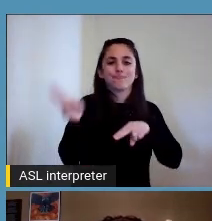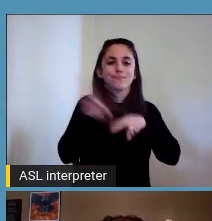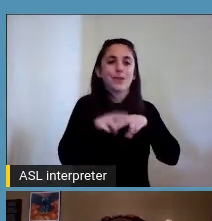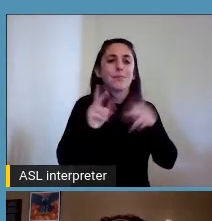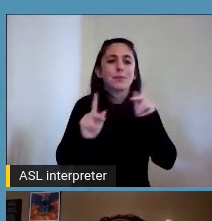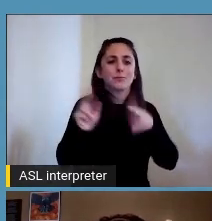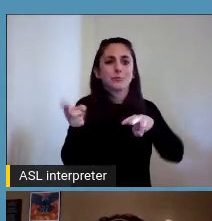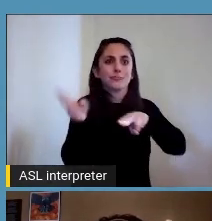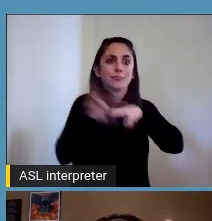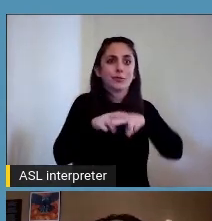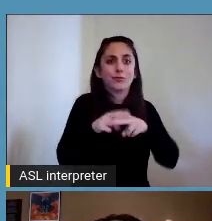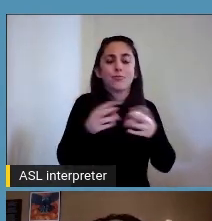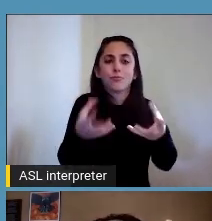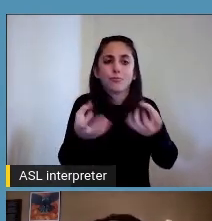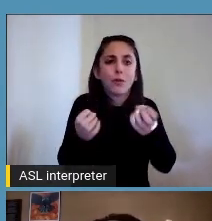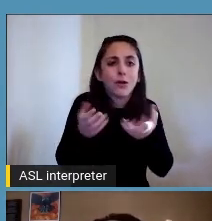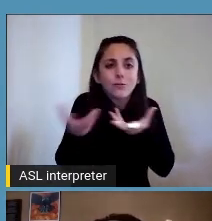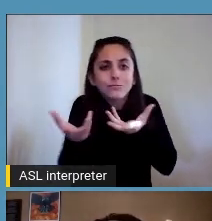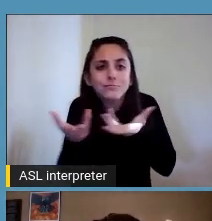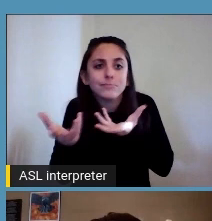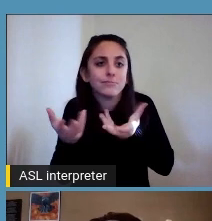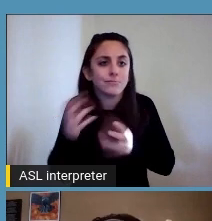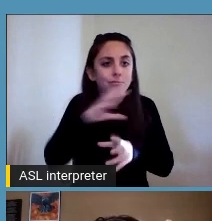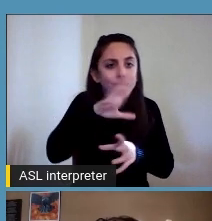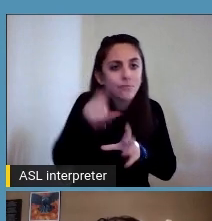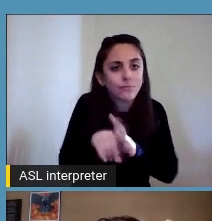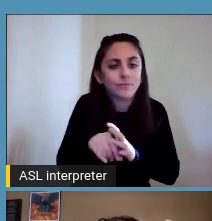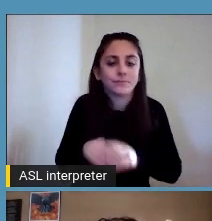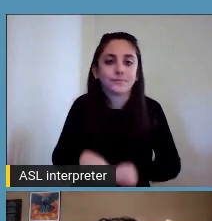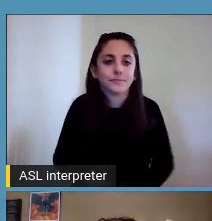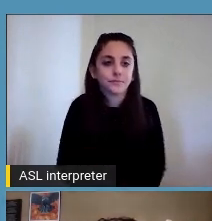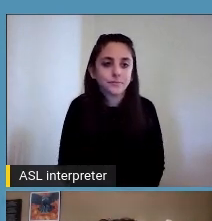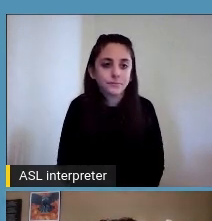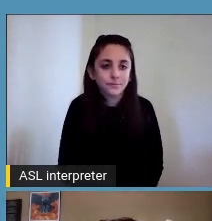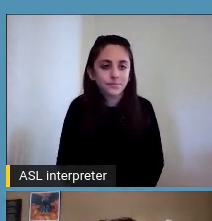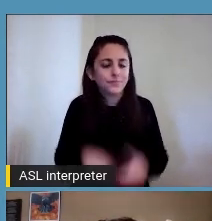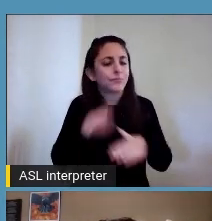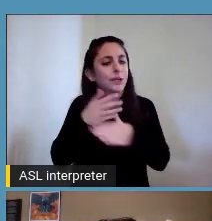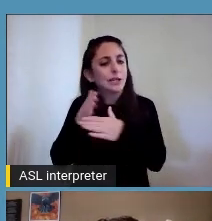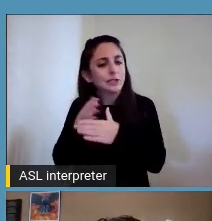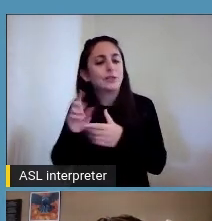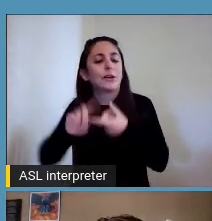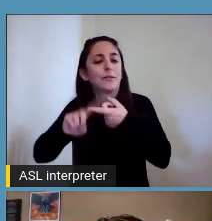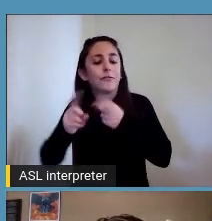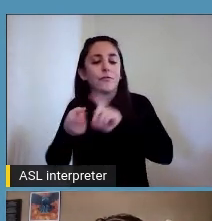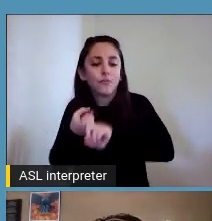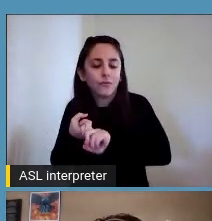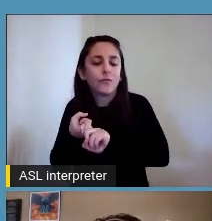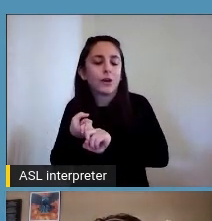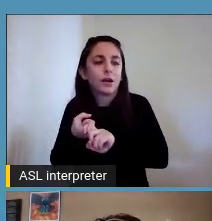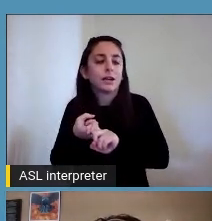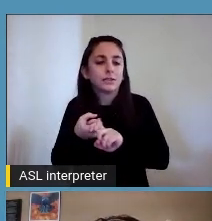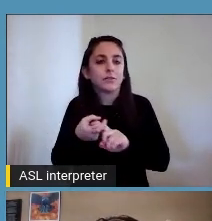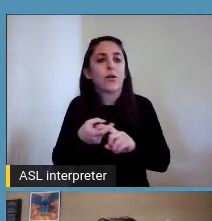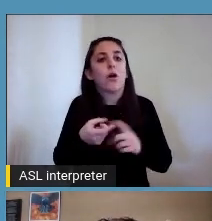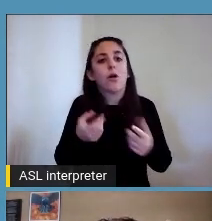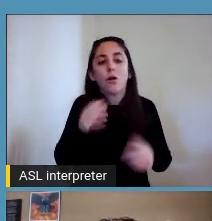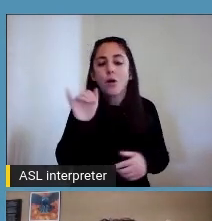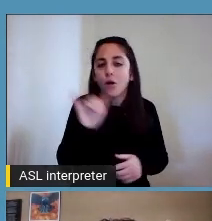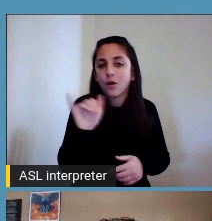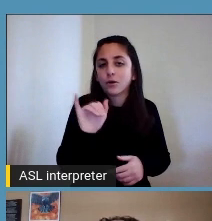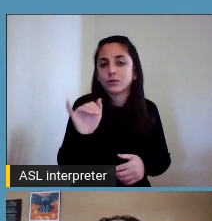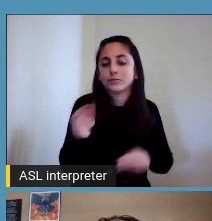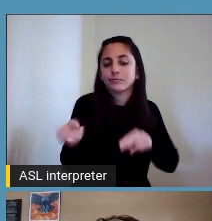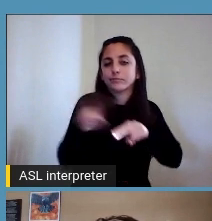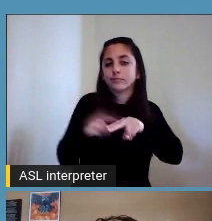encouraged to share the posts with their friends in order to get votes, and that also increased our reach. And we used Instagram stories to drive